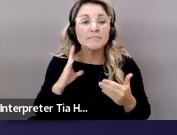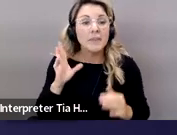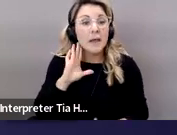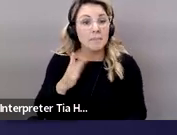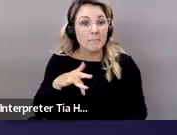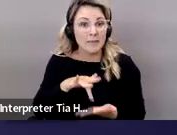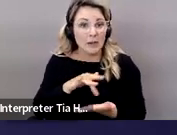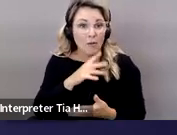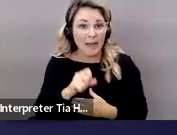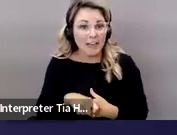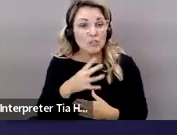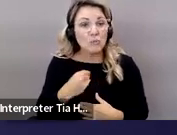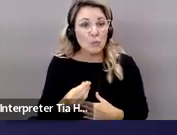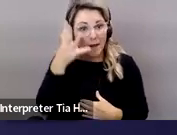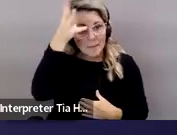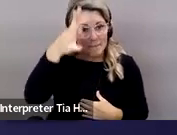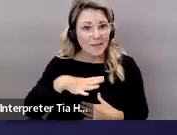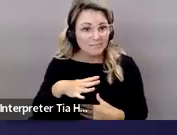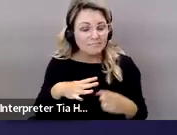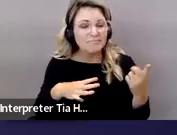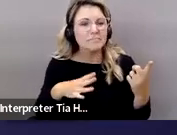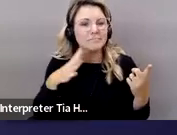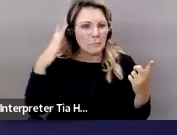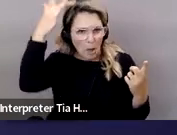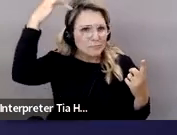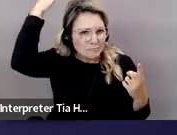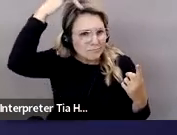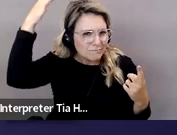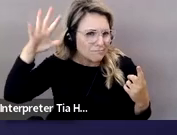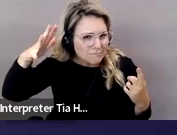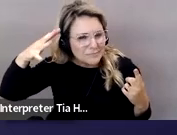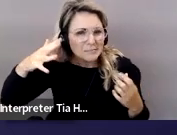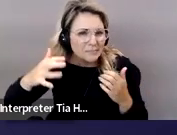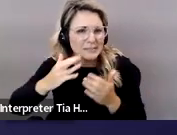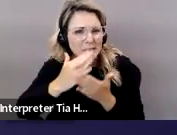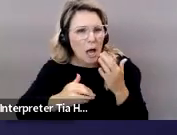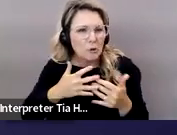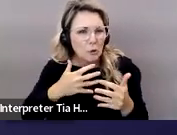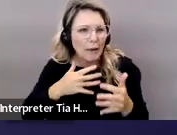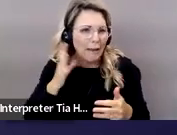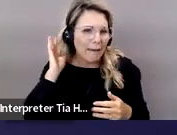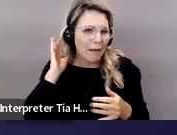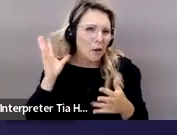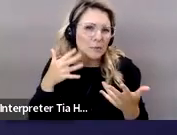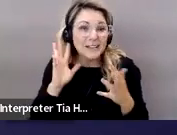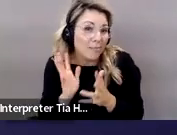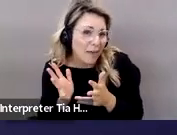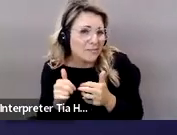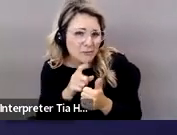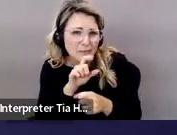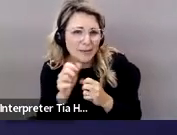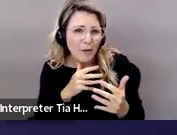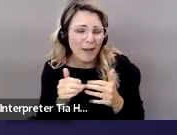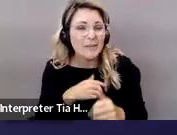middle-aged white male, mostly bald with mostly gray hair. What's left is gray,